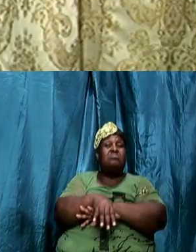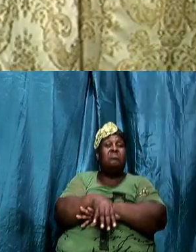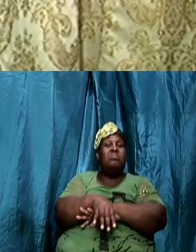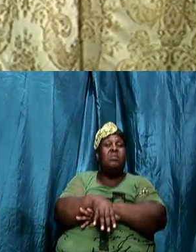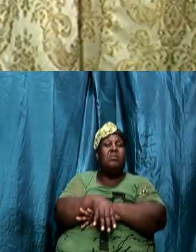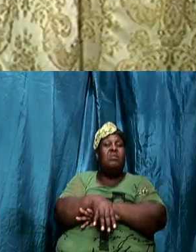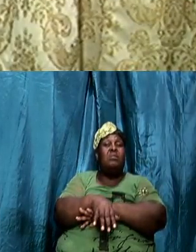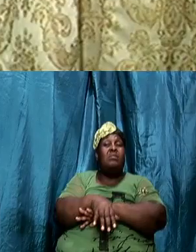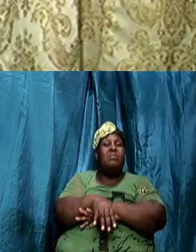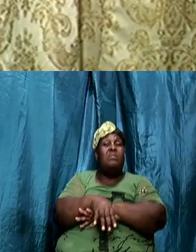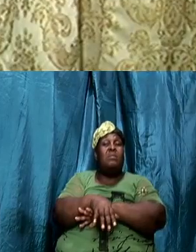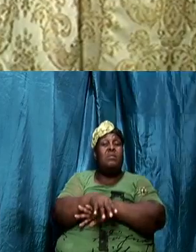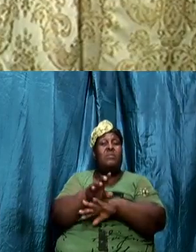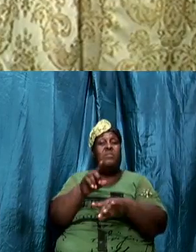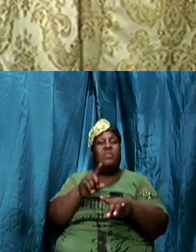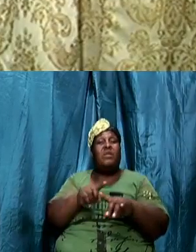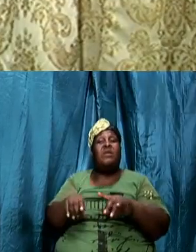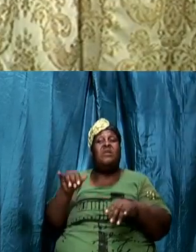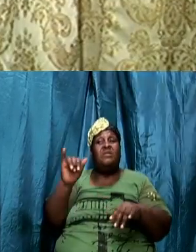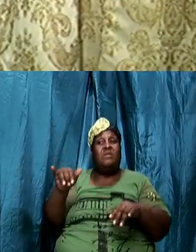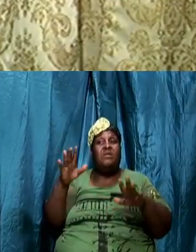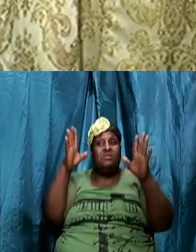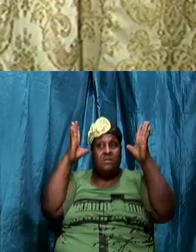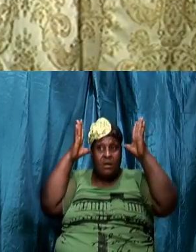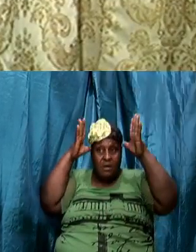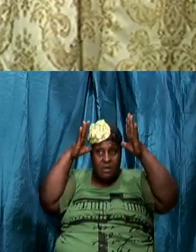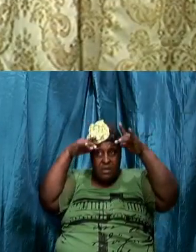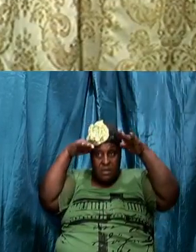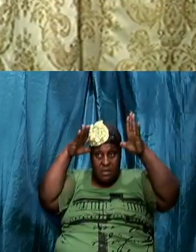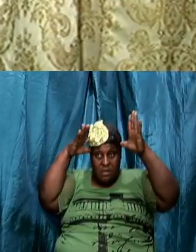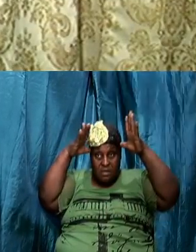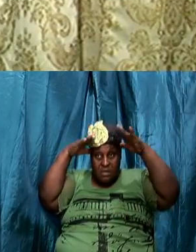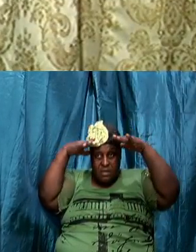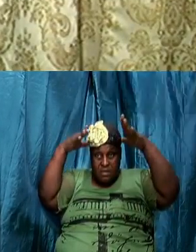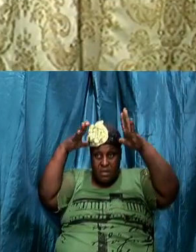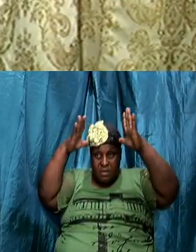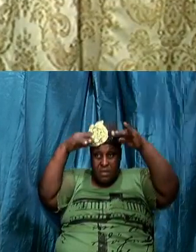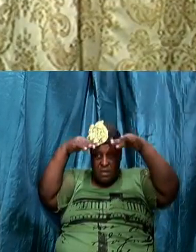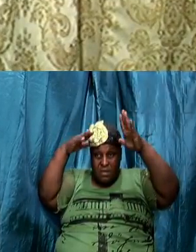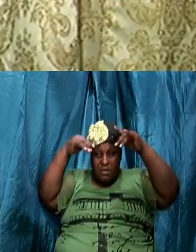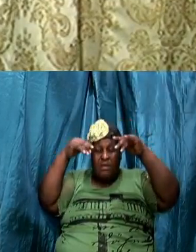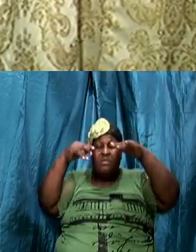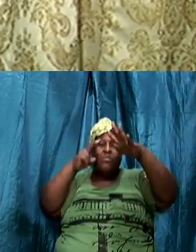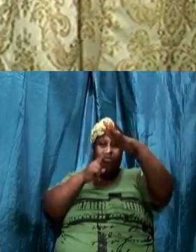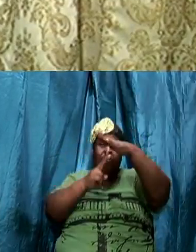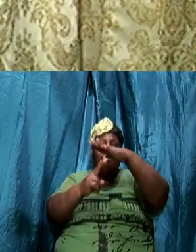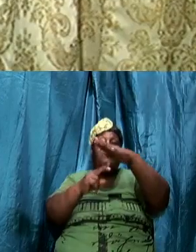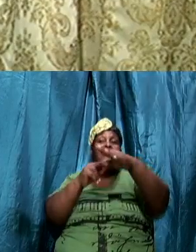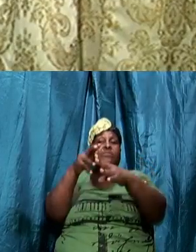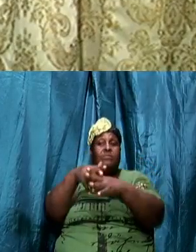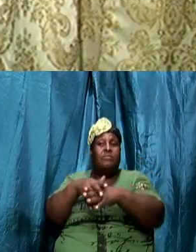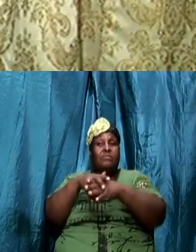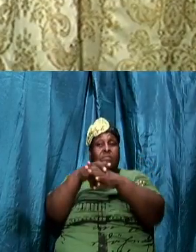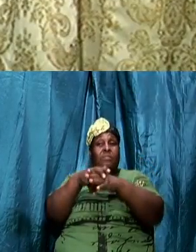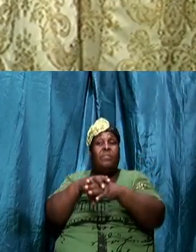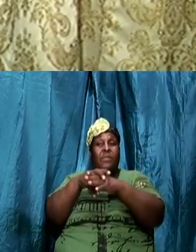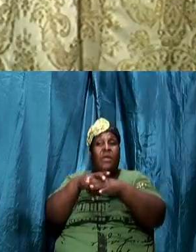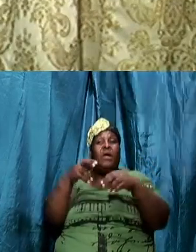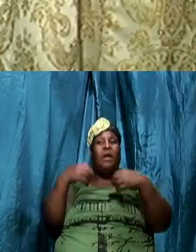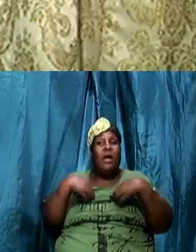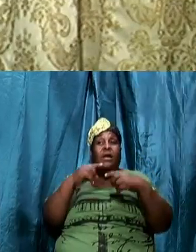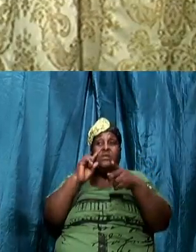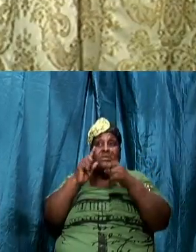But that donkey that Balaam rode had to talk to